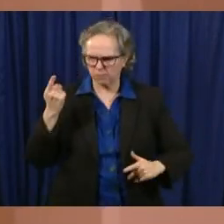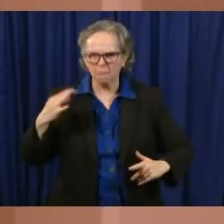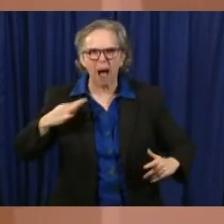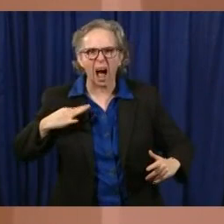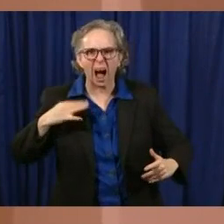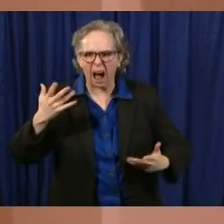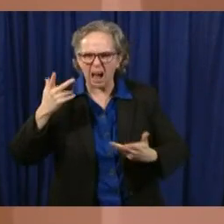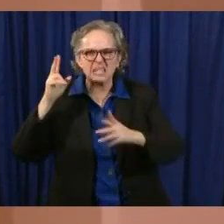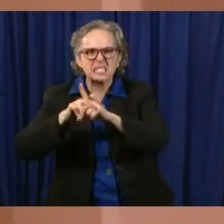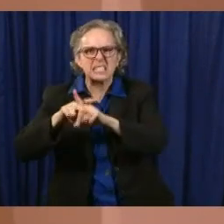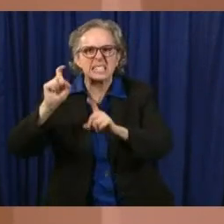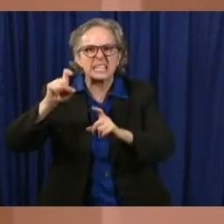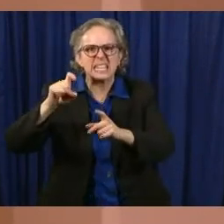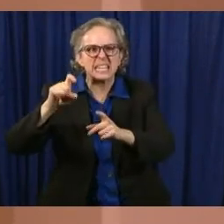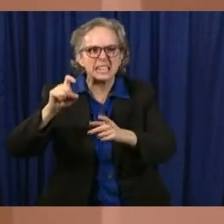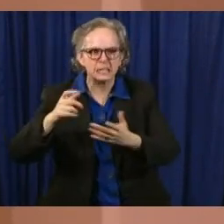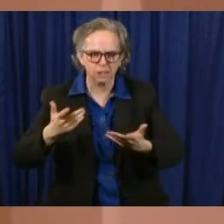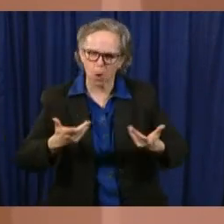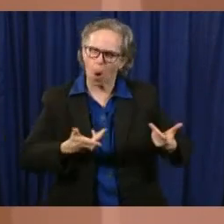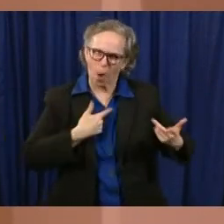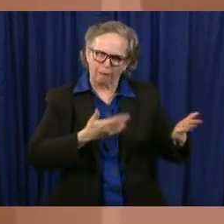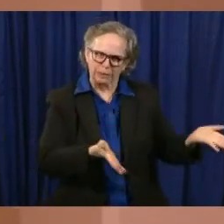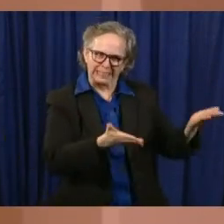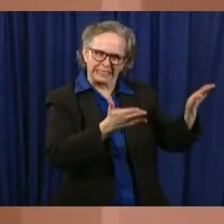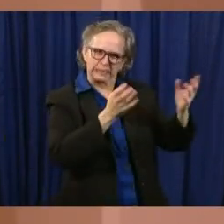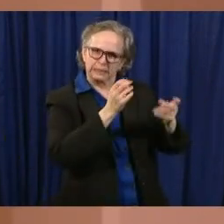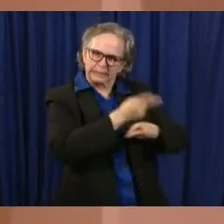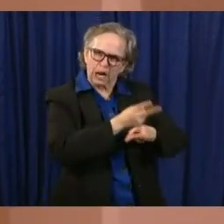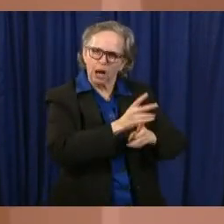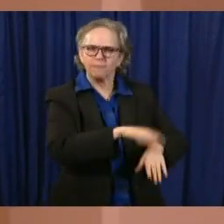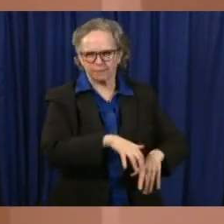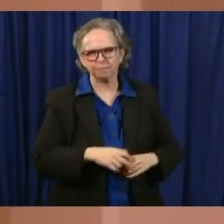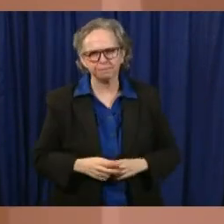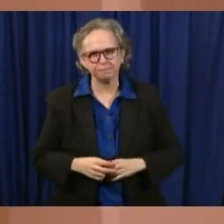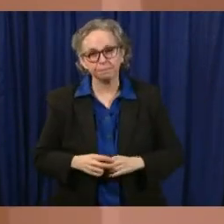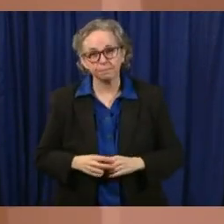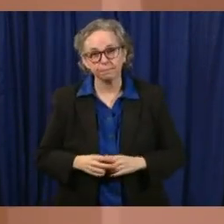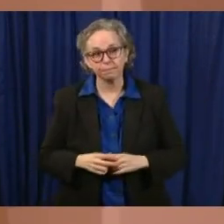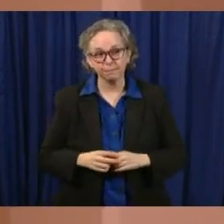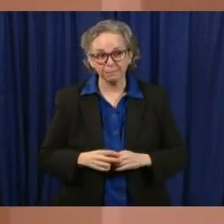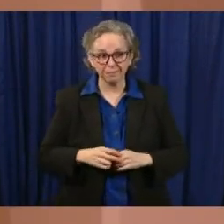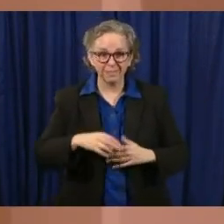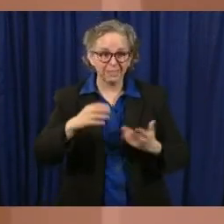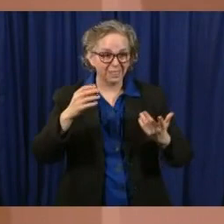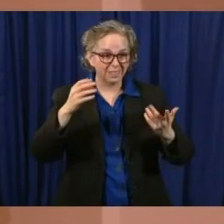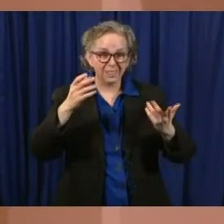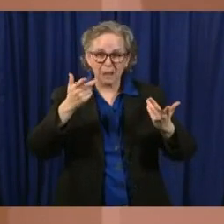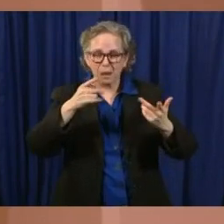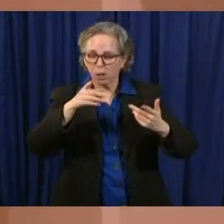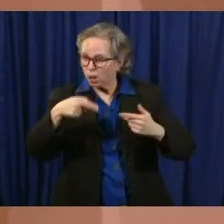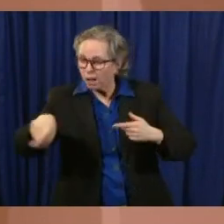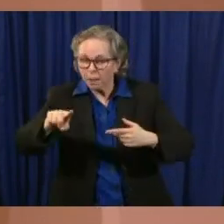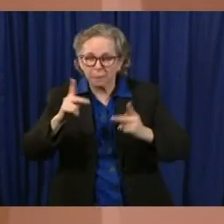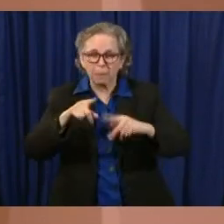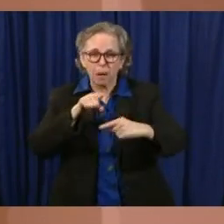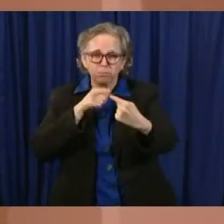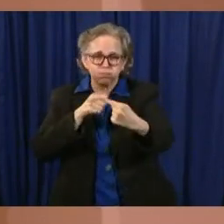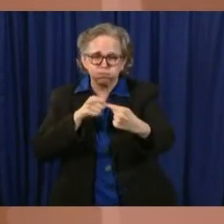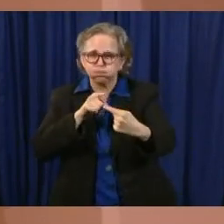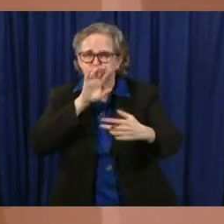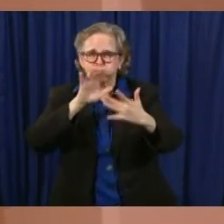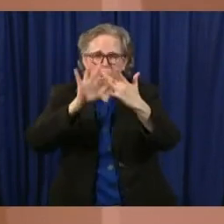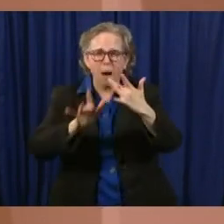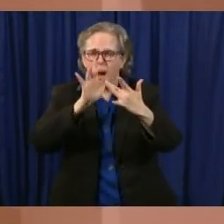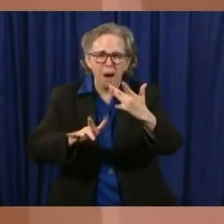who were able to field this. A lot of the difficulties for people that are experiencing difficulties is usually when they have something that just didn't